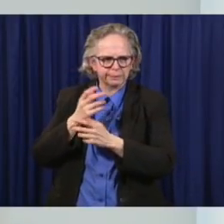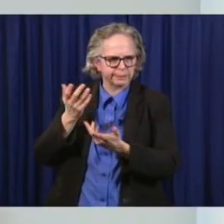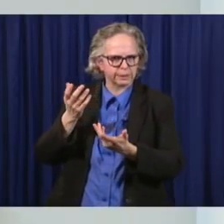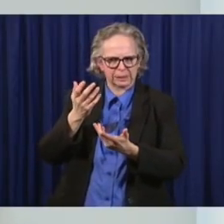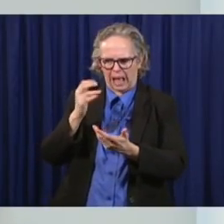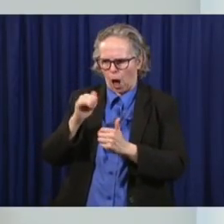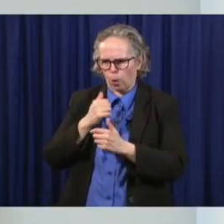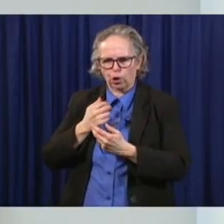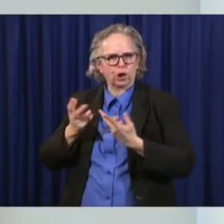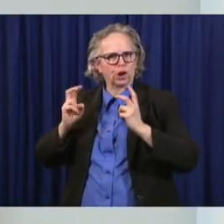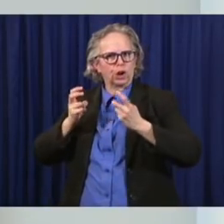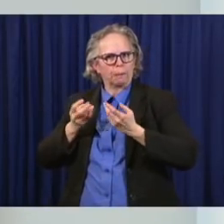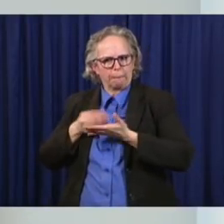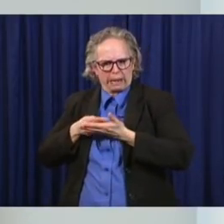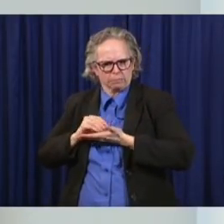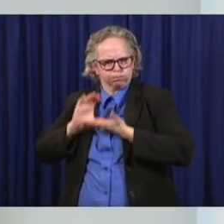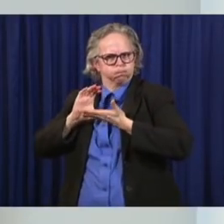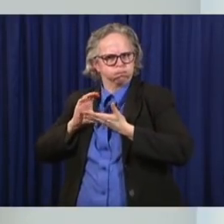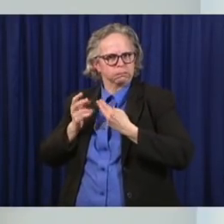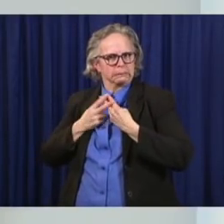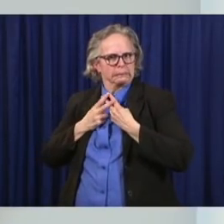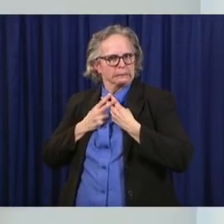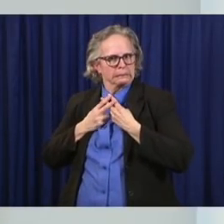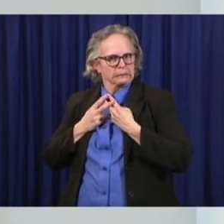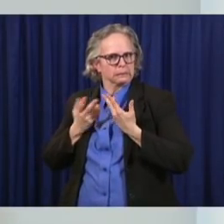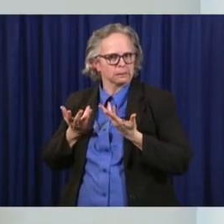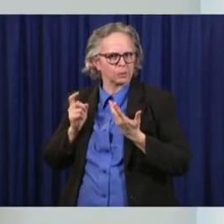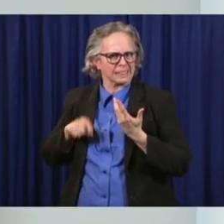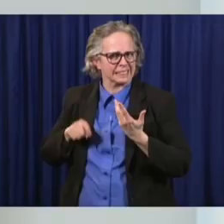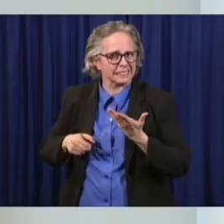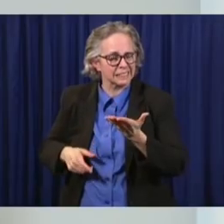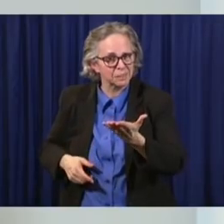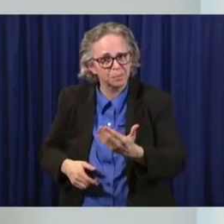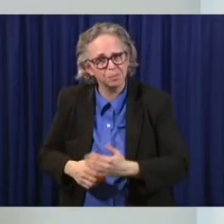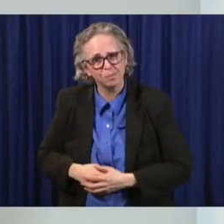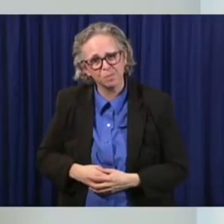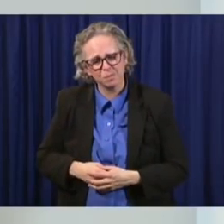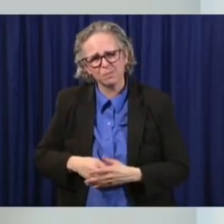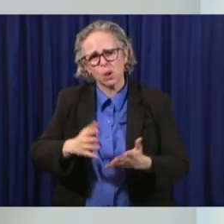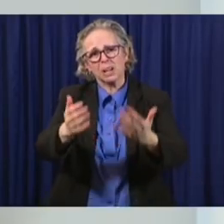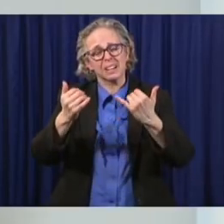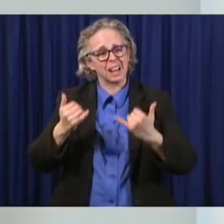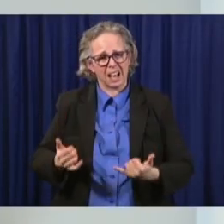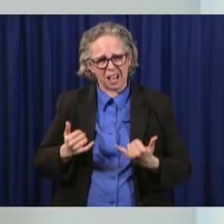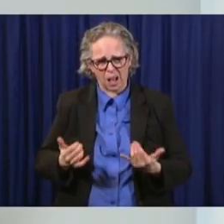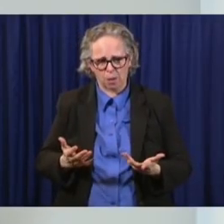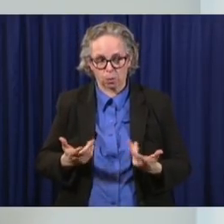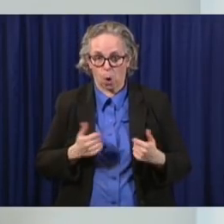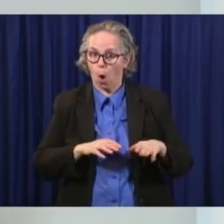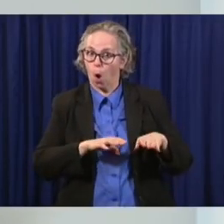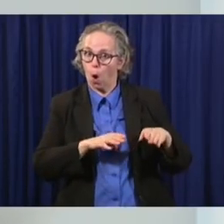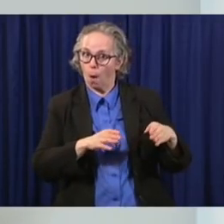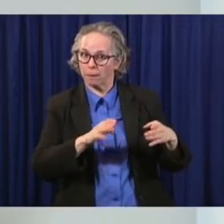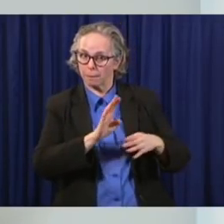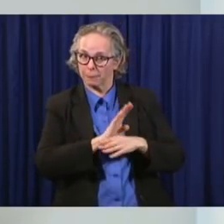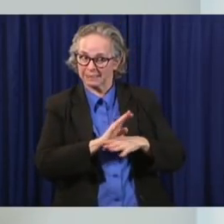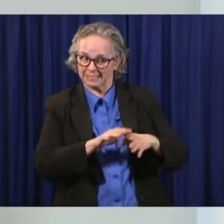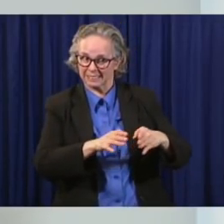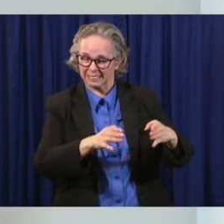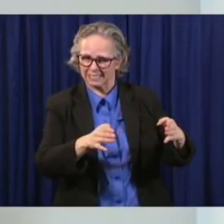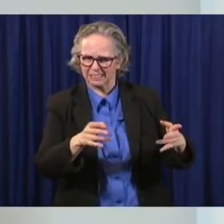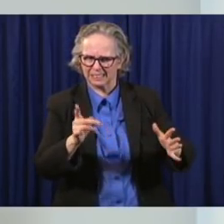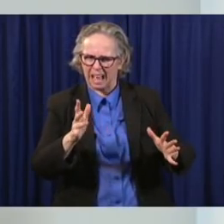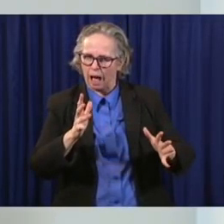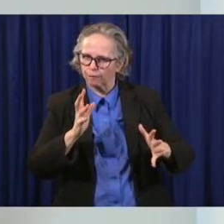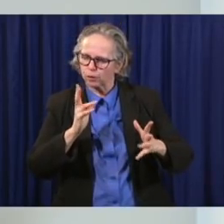this is a time, as we're opening things up, that we have to pull together even closer,